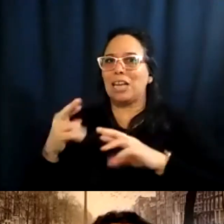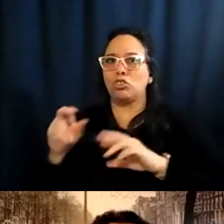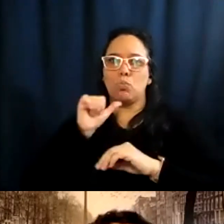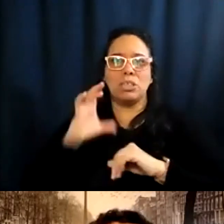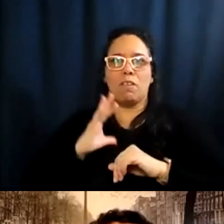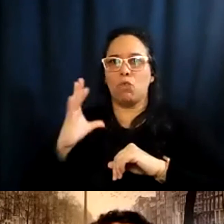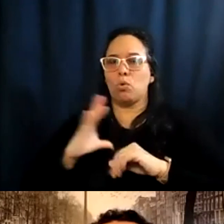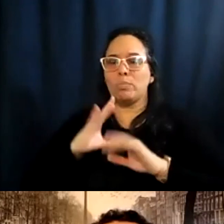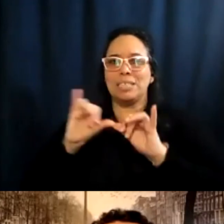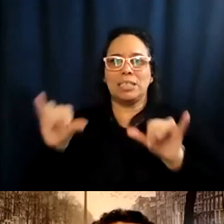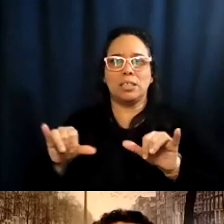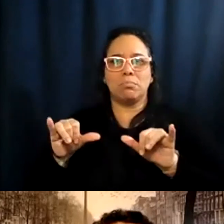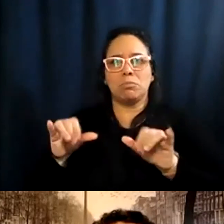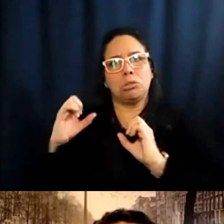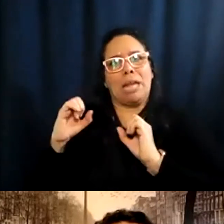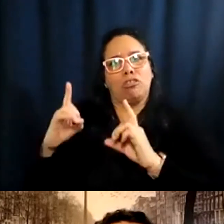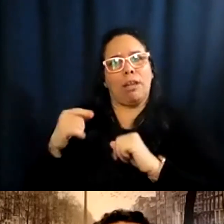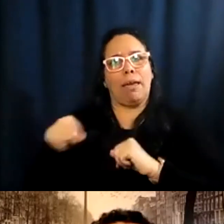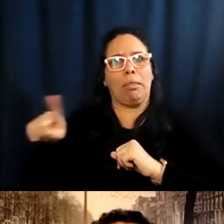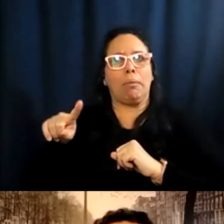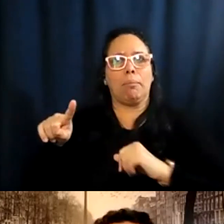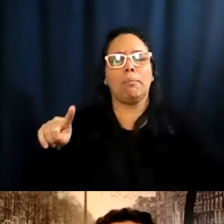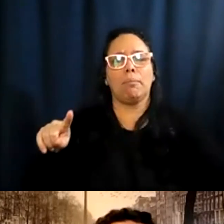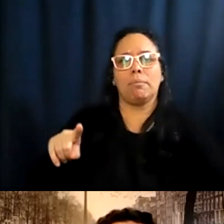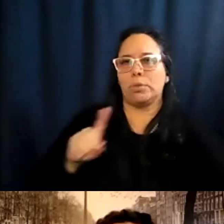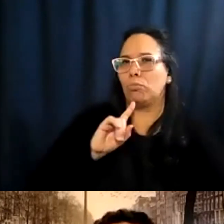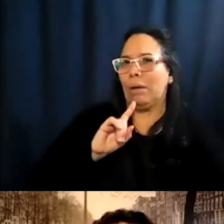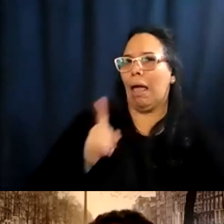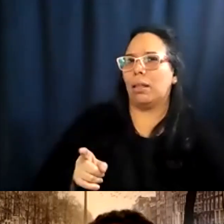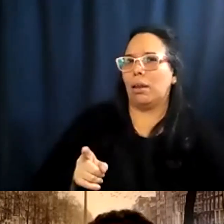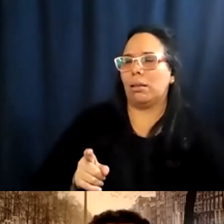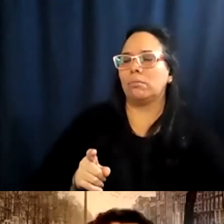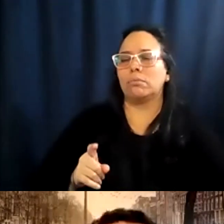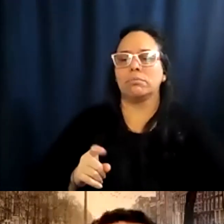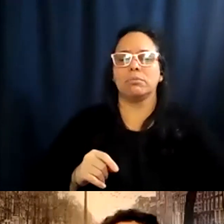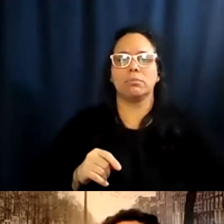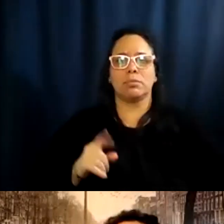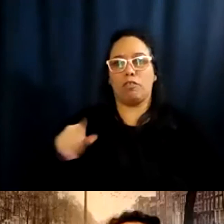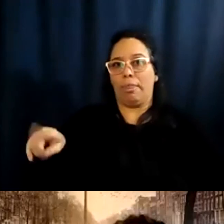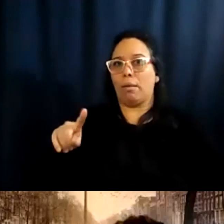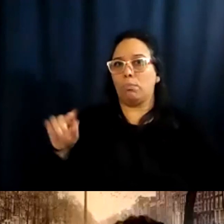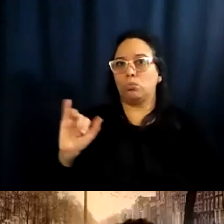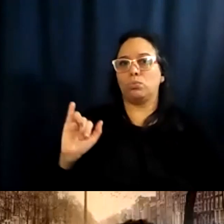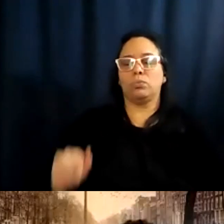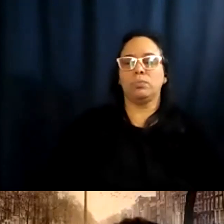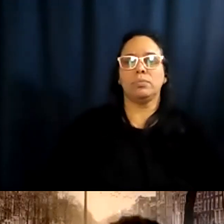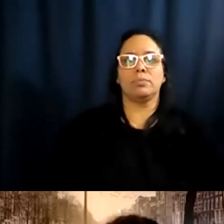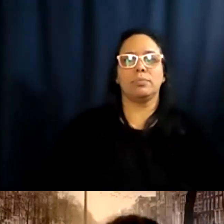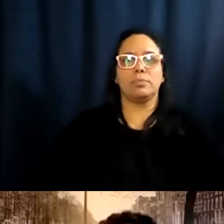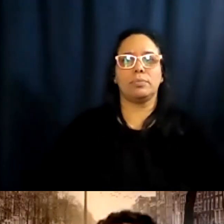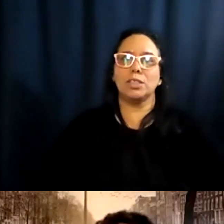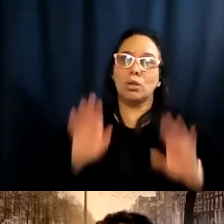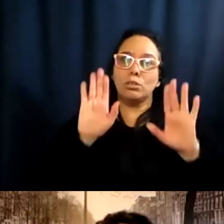try to educate them on, you know, what reality is like or what reality for them might be like. So great point. Thank